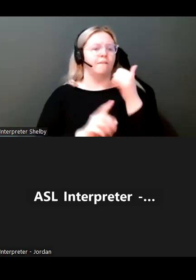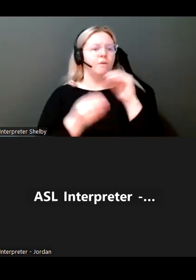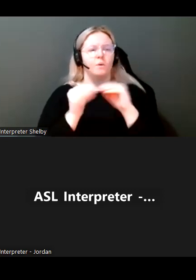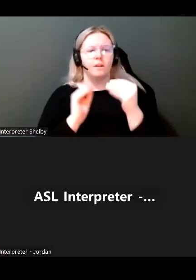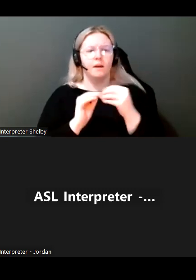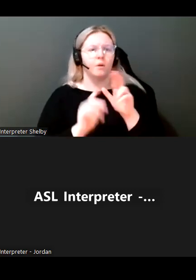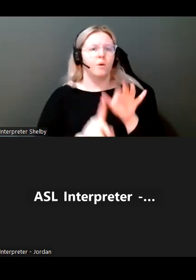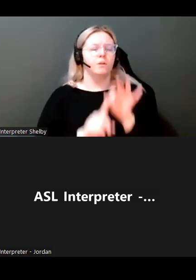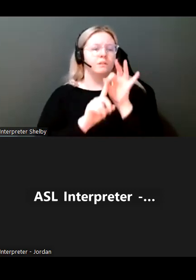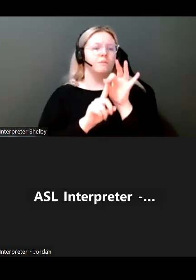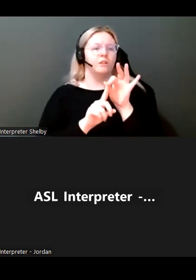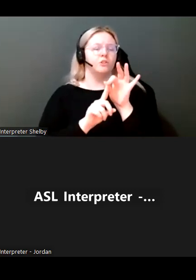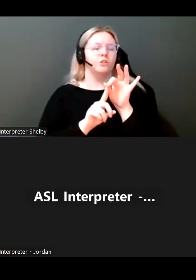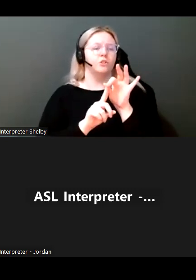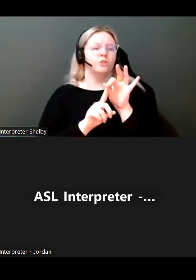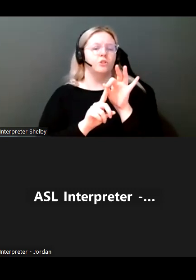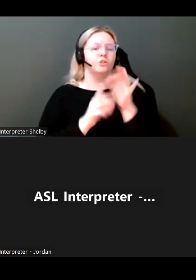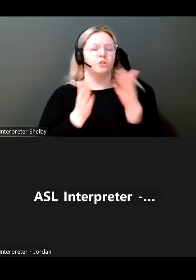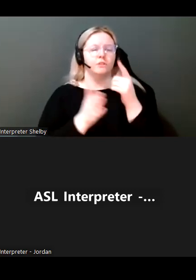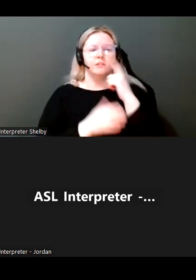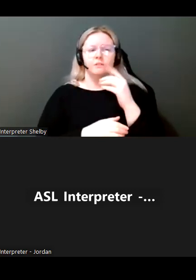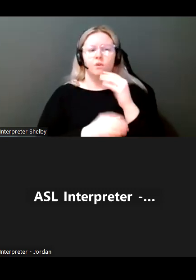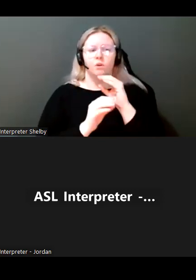for homelessness with seniors right now?